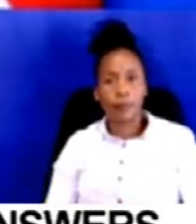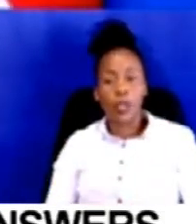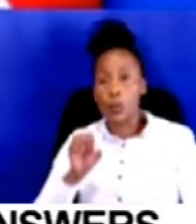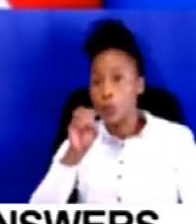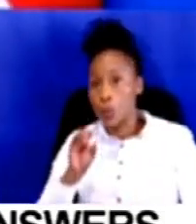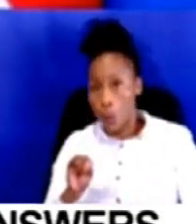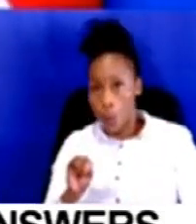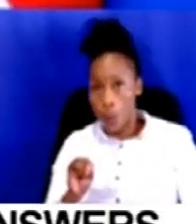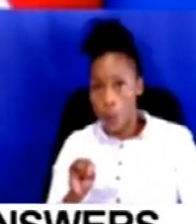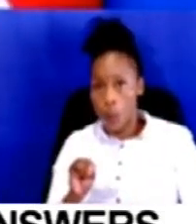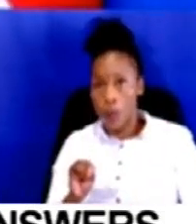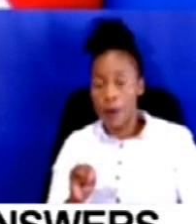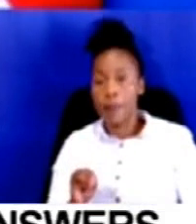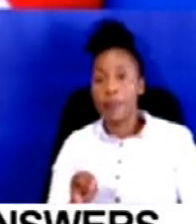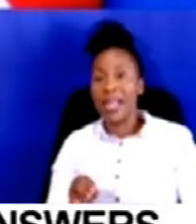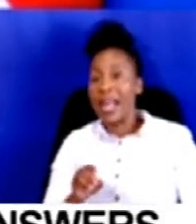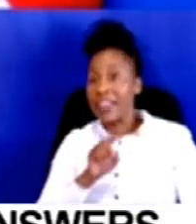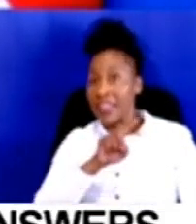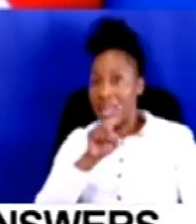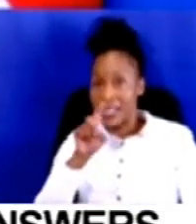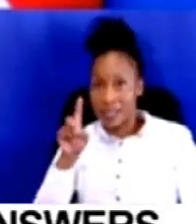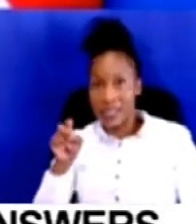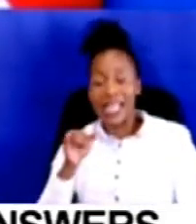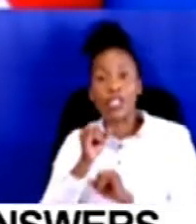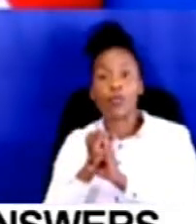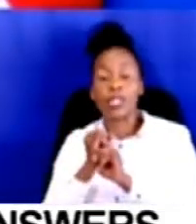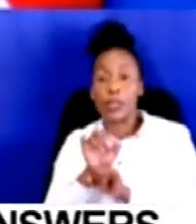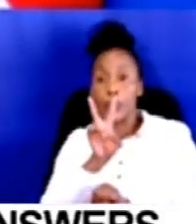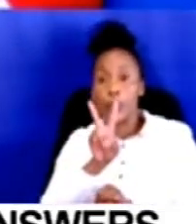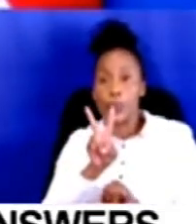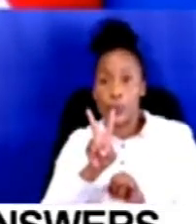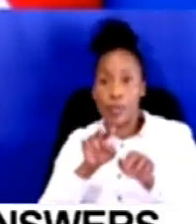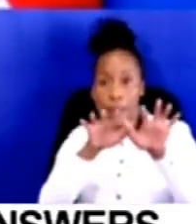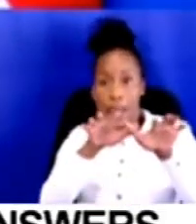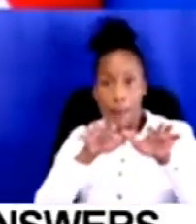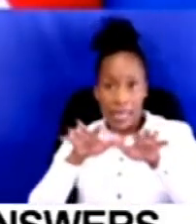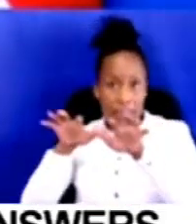So, as these institutions of Parliament